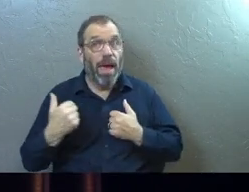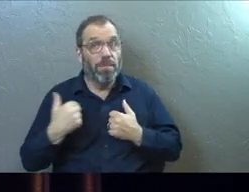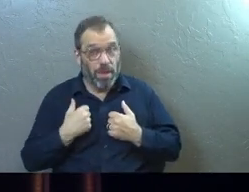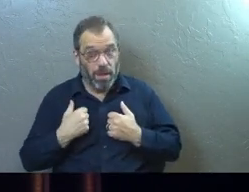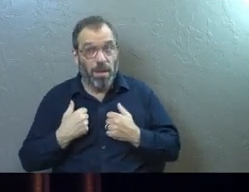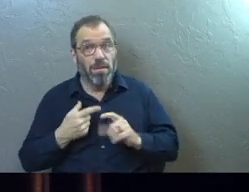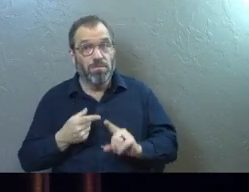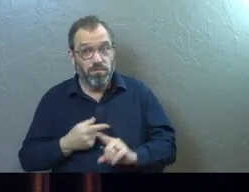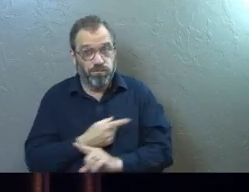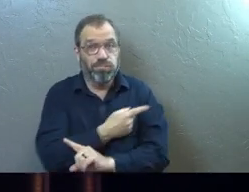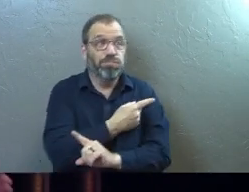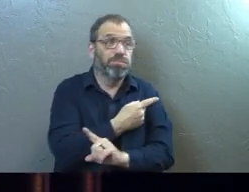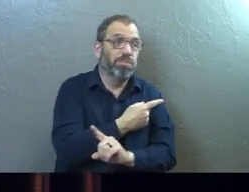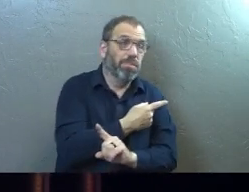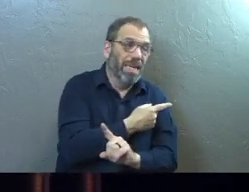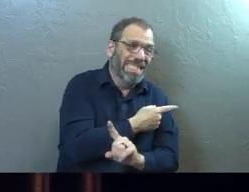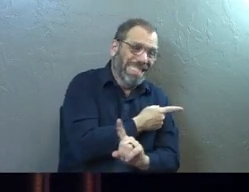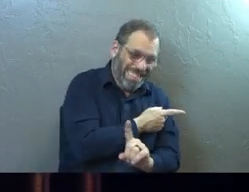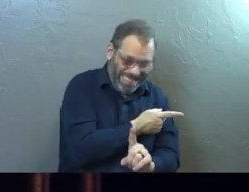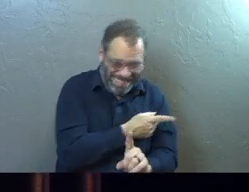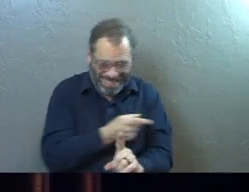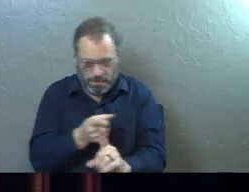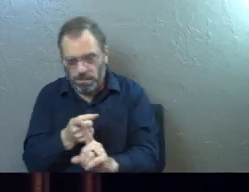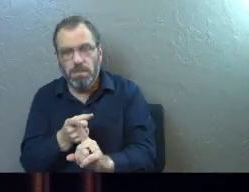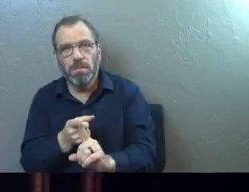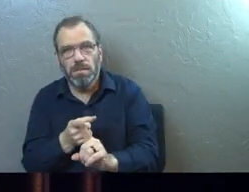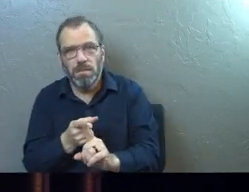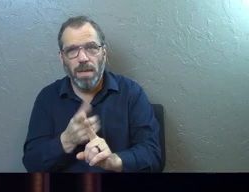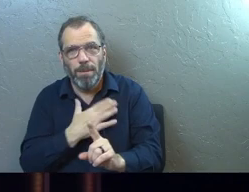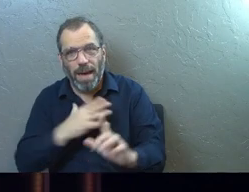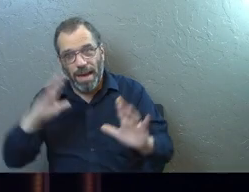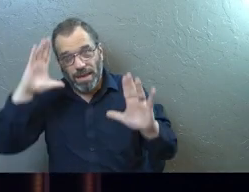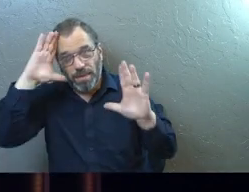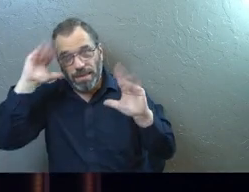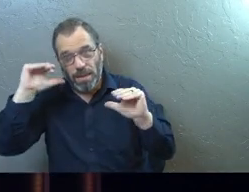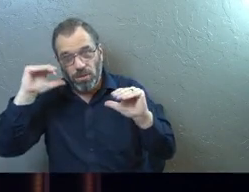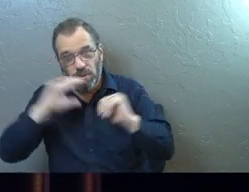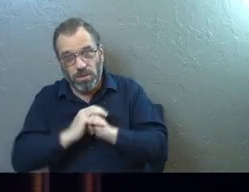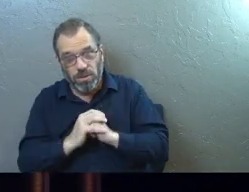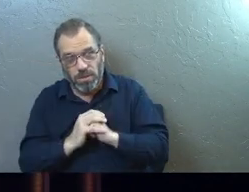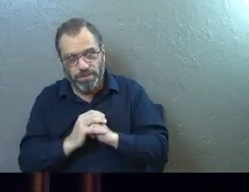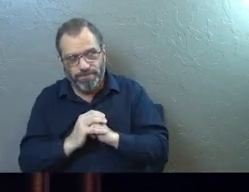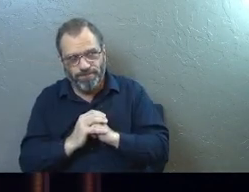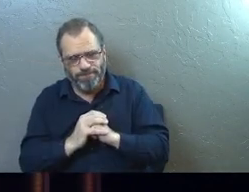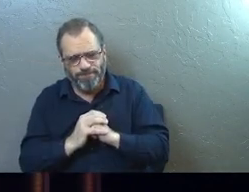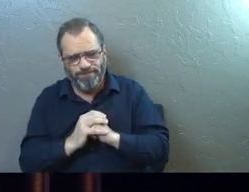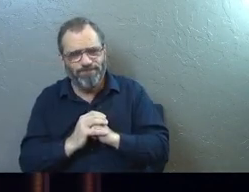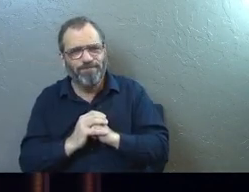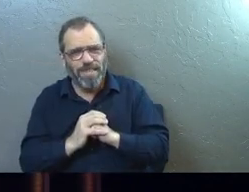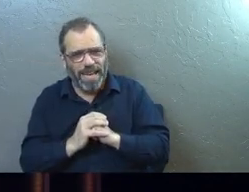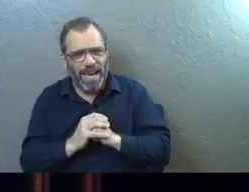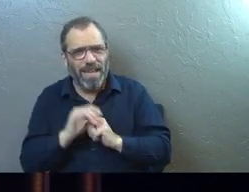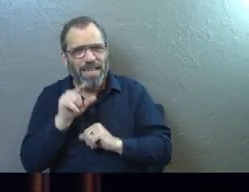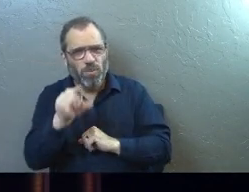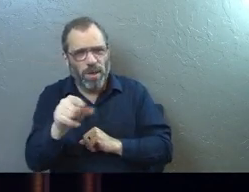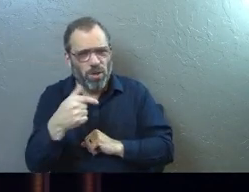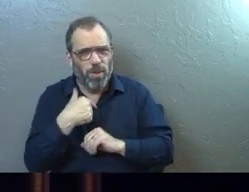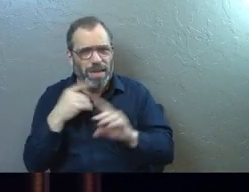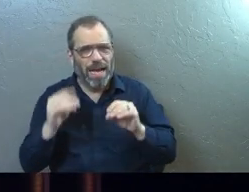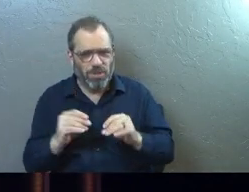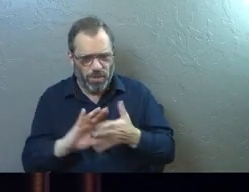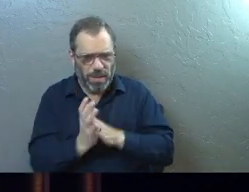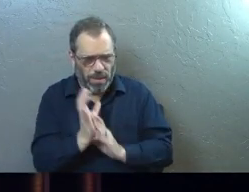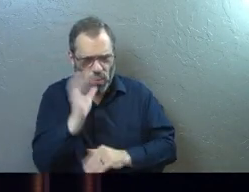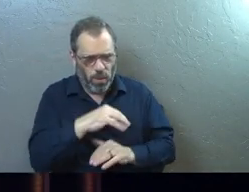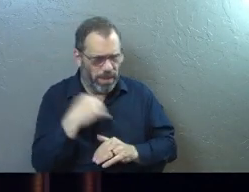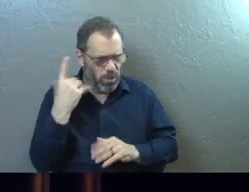the path and so I need to work really hard to get back on my expectations? I think for a lot of us, that's how we do it. If something's getting